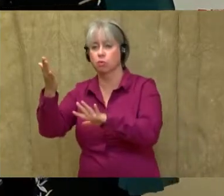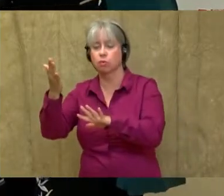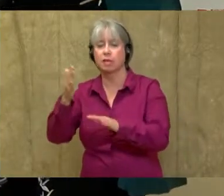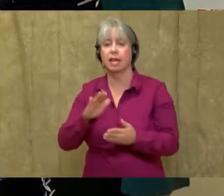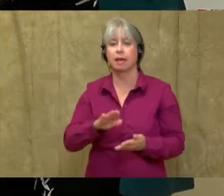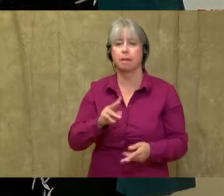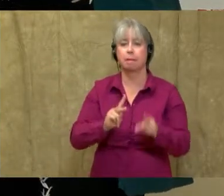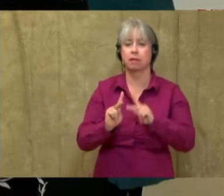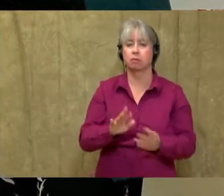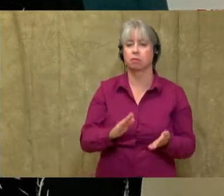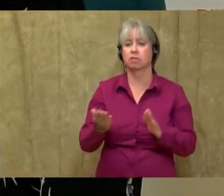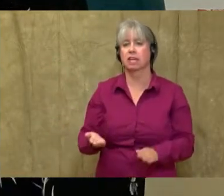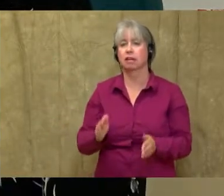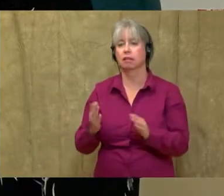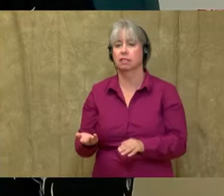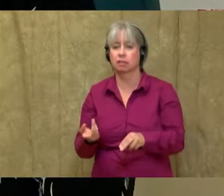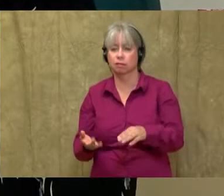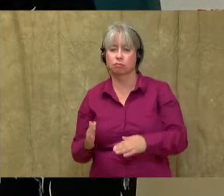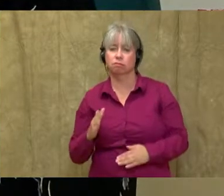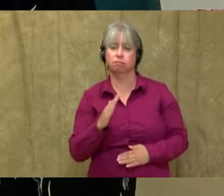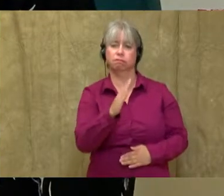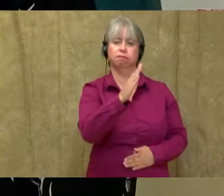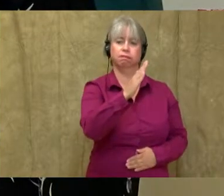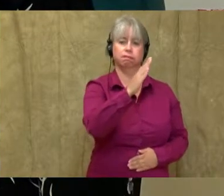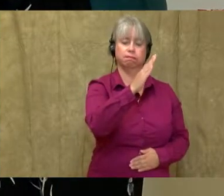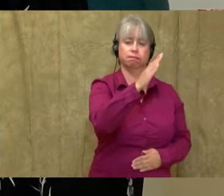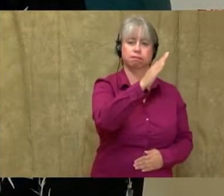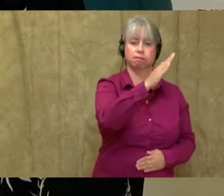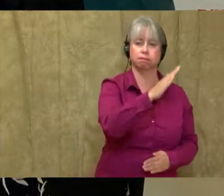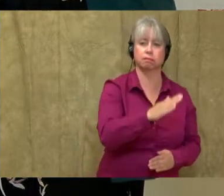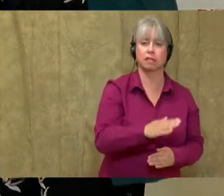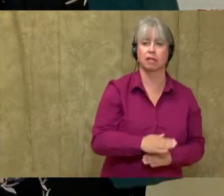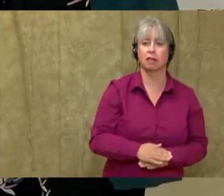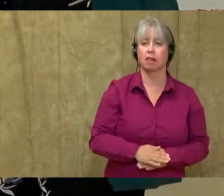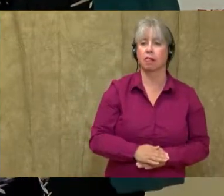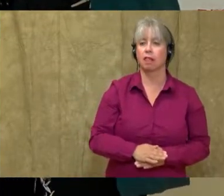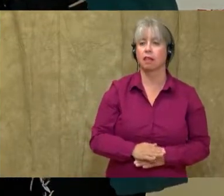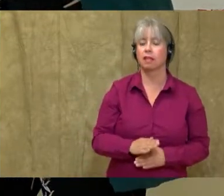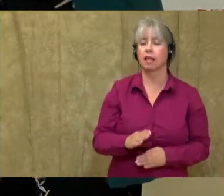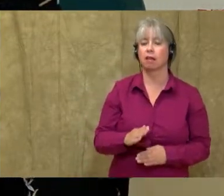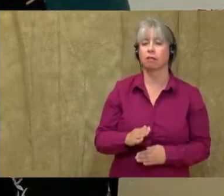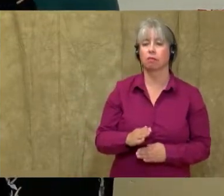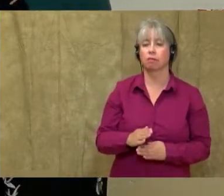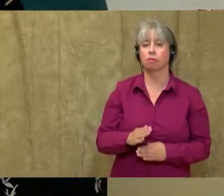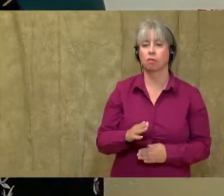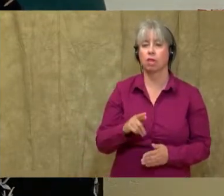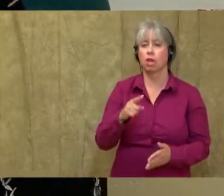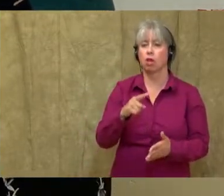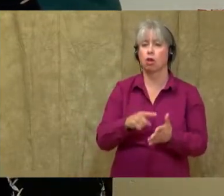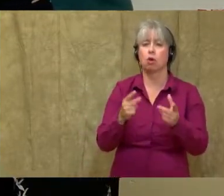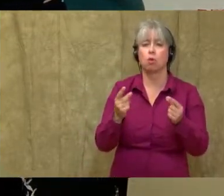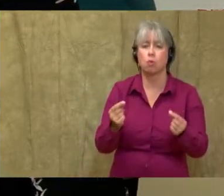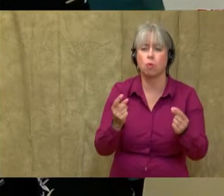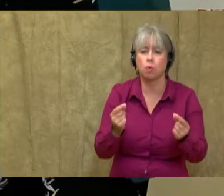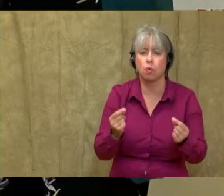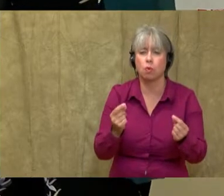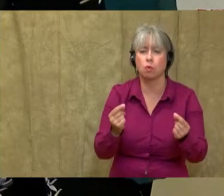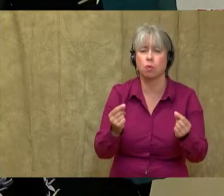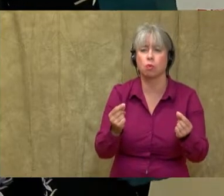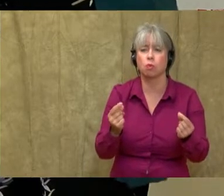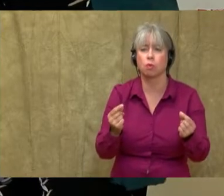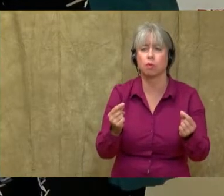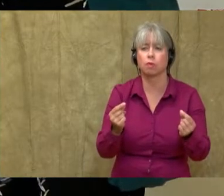time. Now, to end this section, she asks us a question, or she asked a question: what to do? Think about that